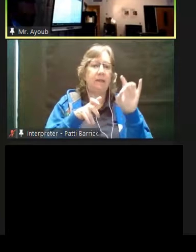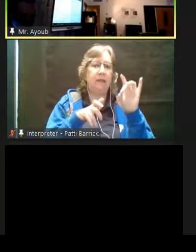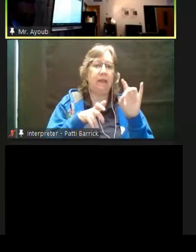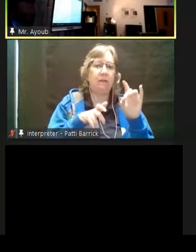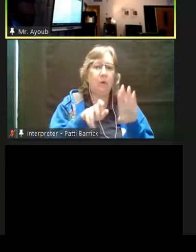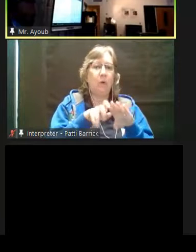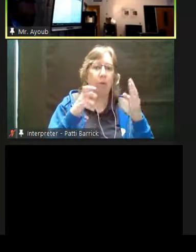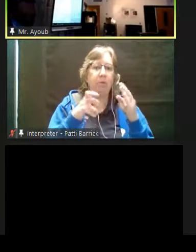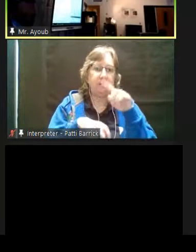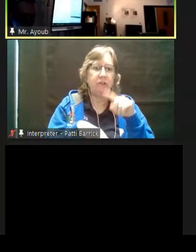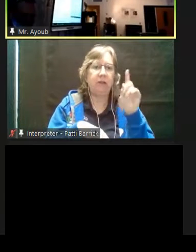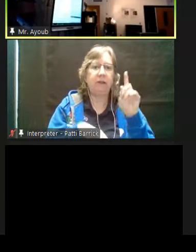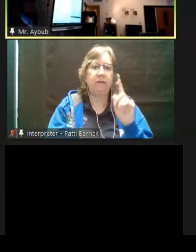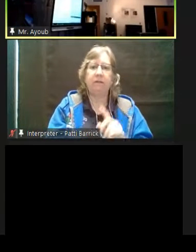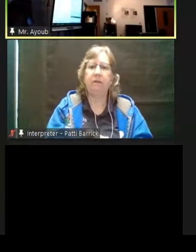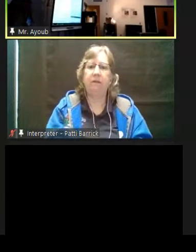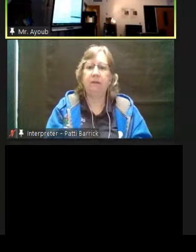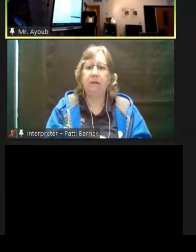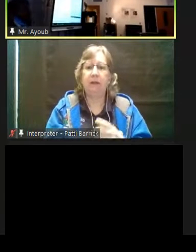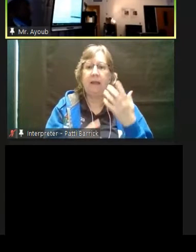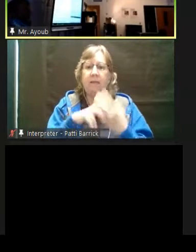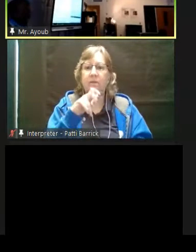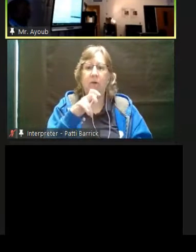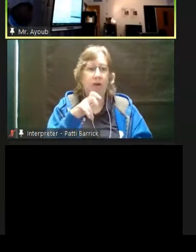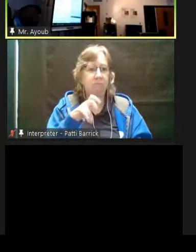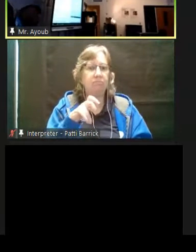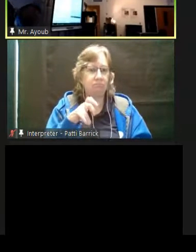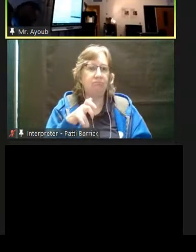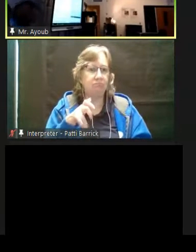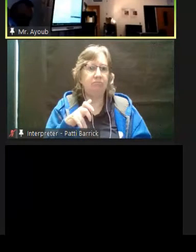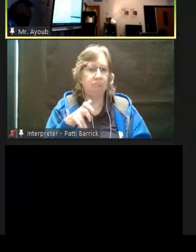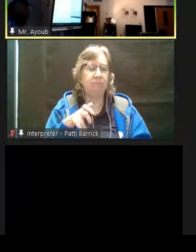check. And now it went away.